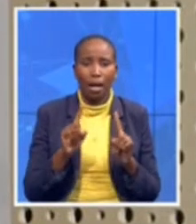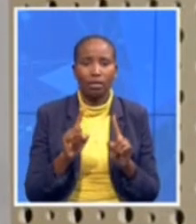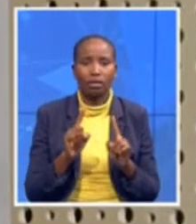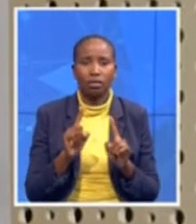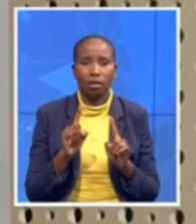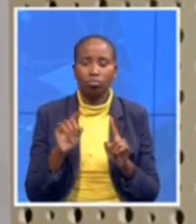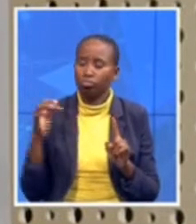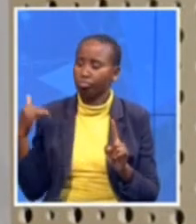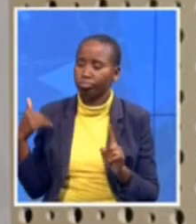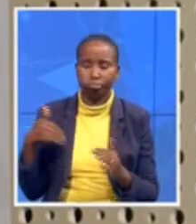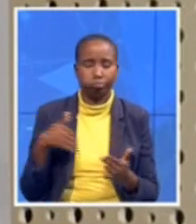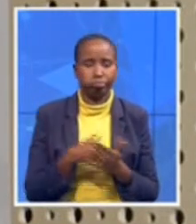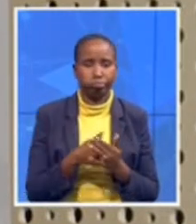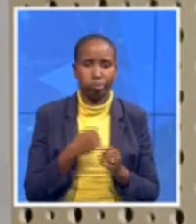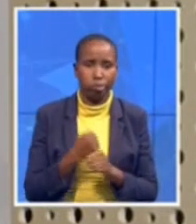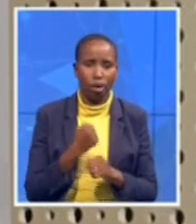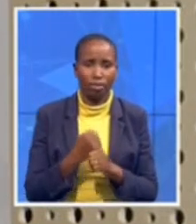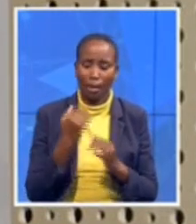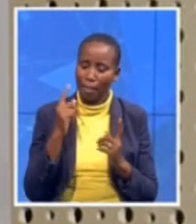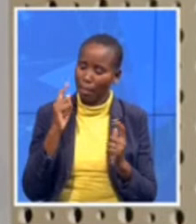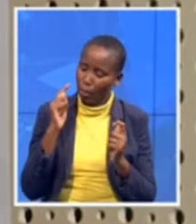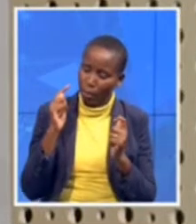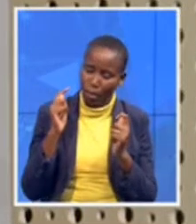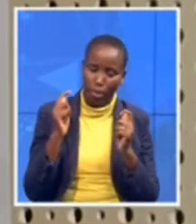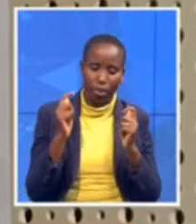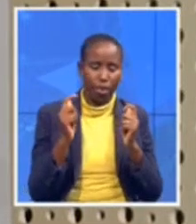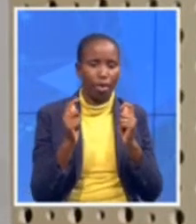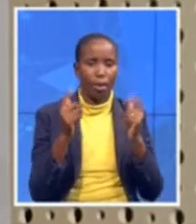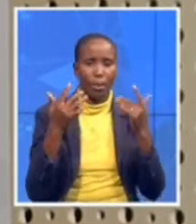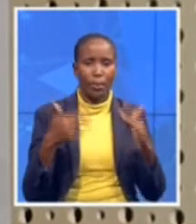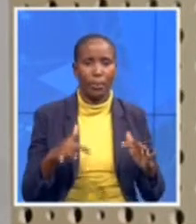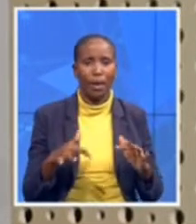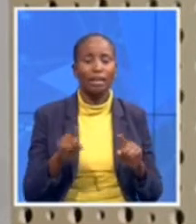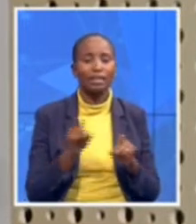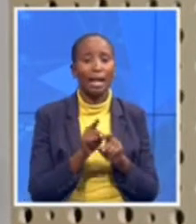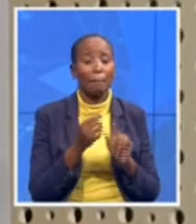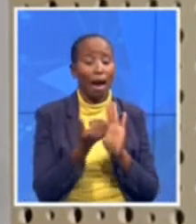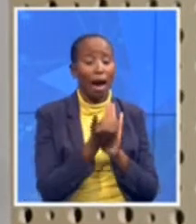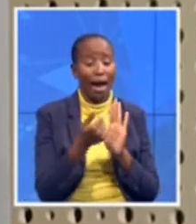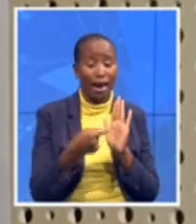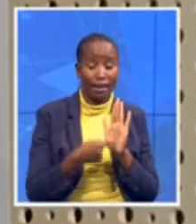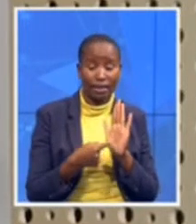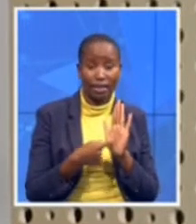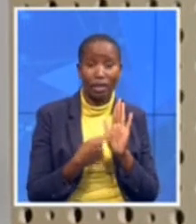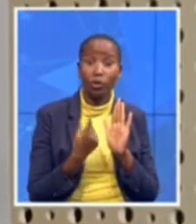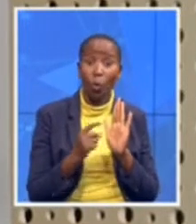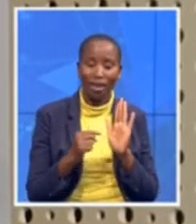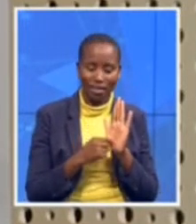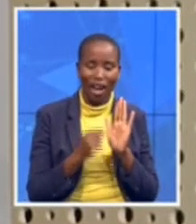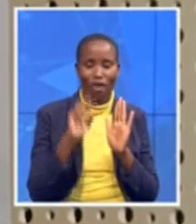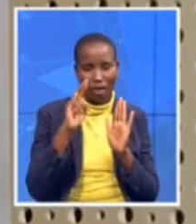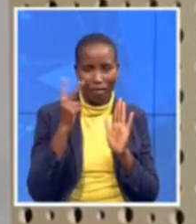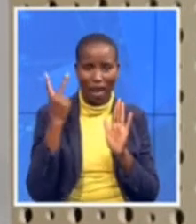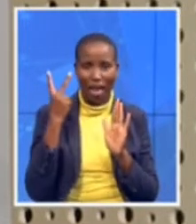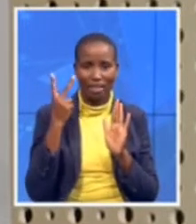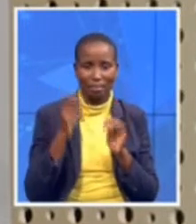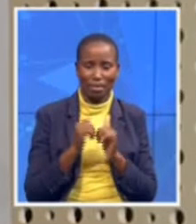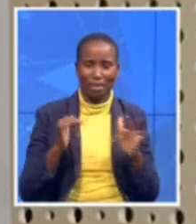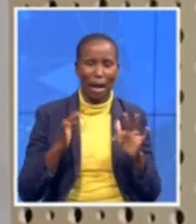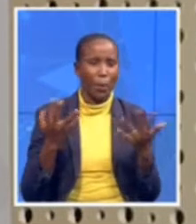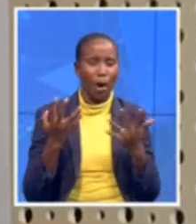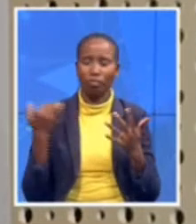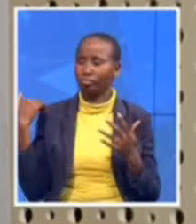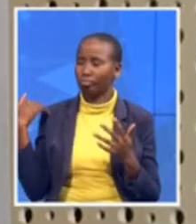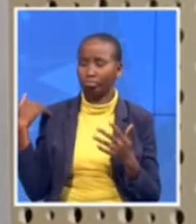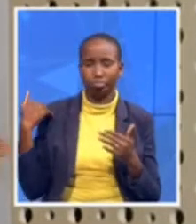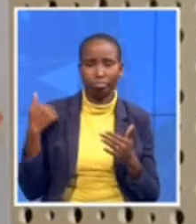great deal, and even this act is a reflection of that journey of movement in creating a balance